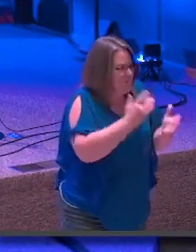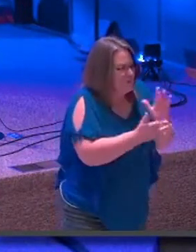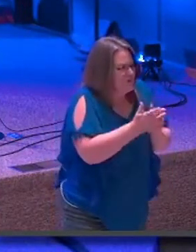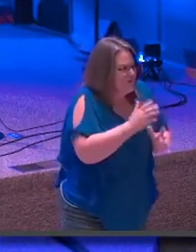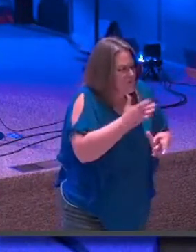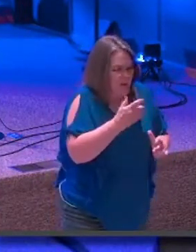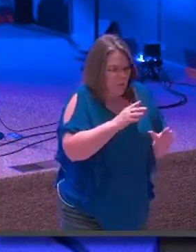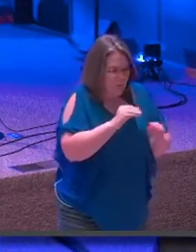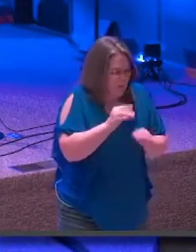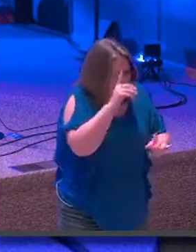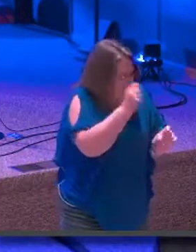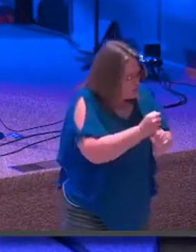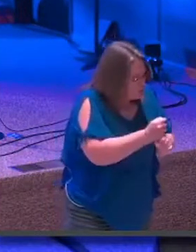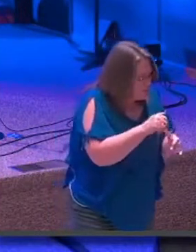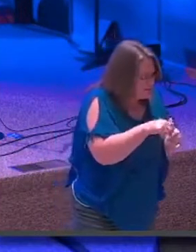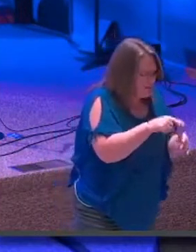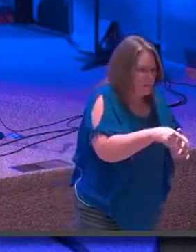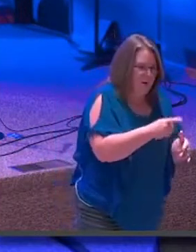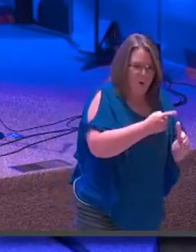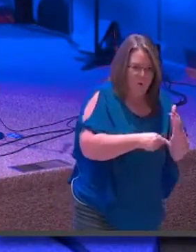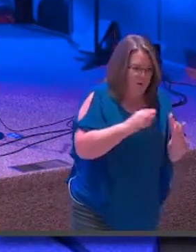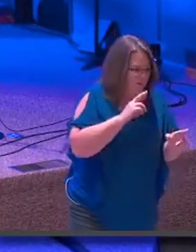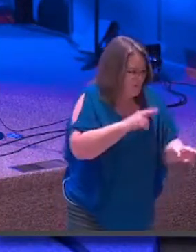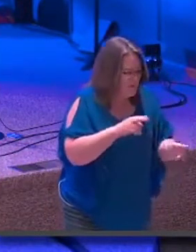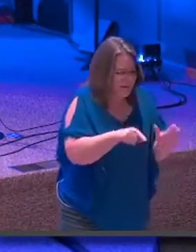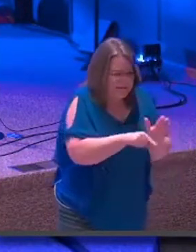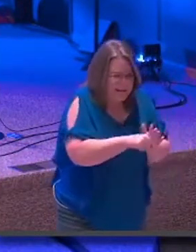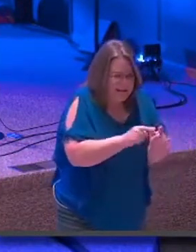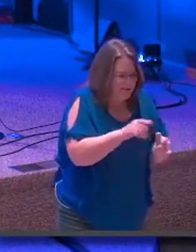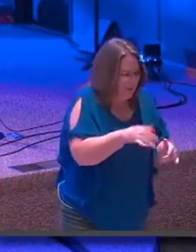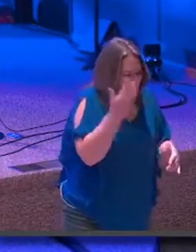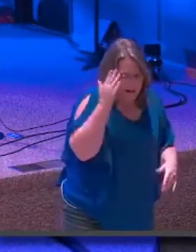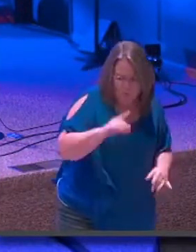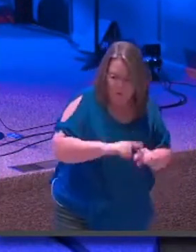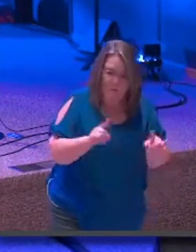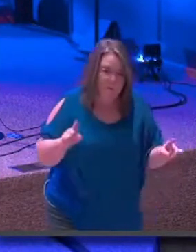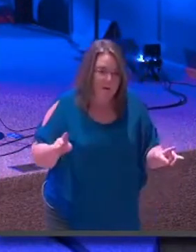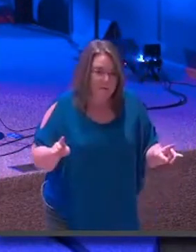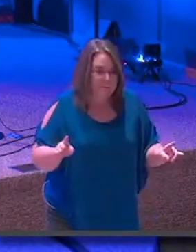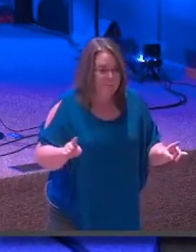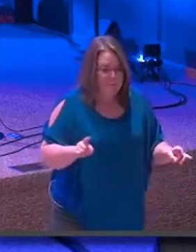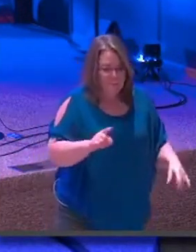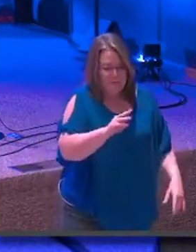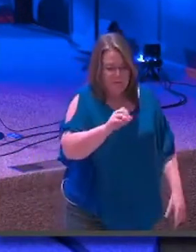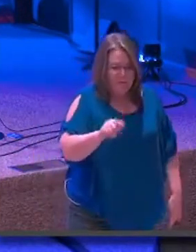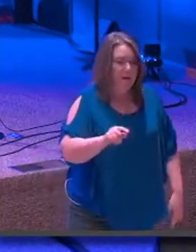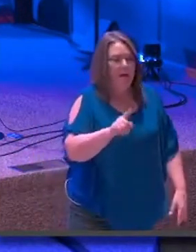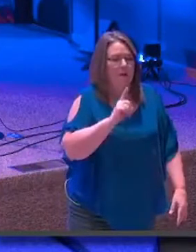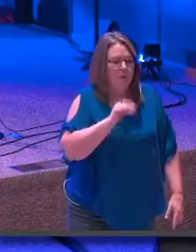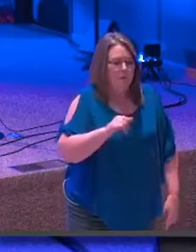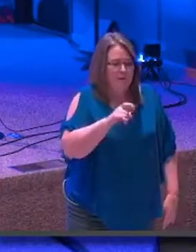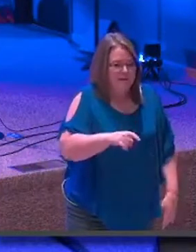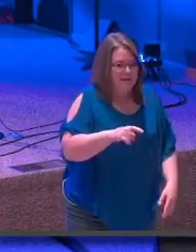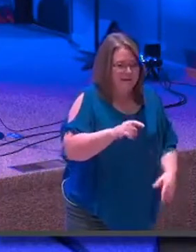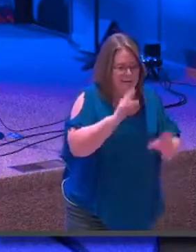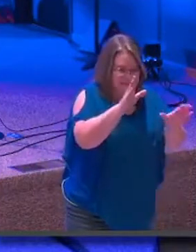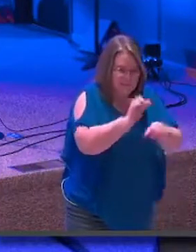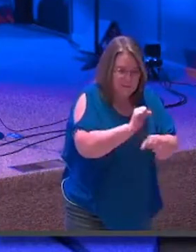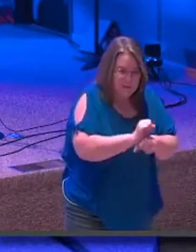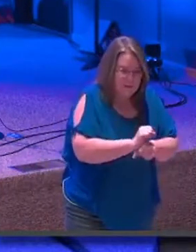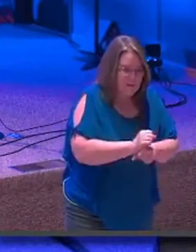in him. What if he reacts negatively to this? I don't know, but Matt really needs a miracle, and so maybe we can